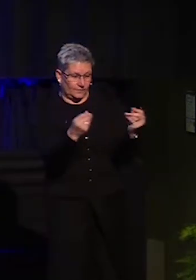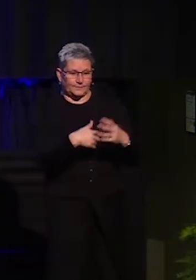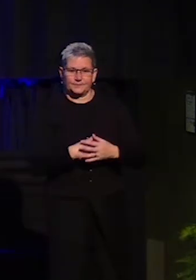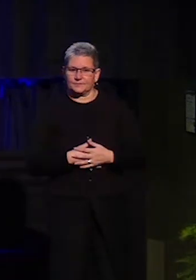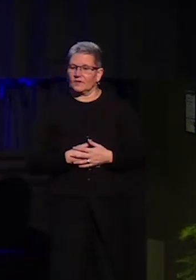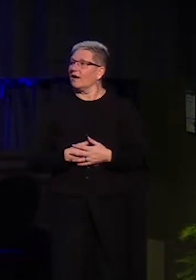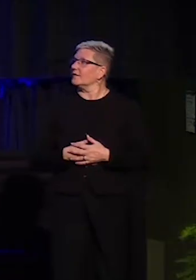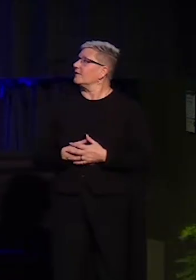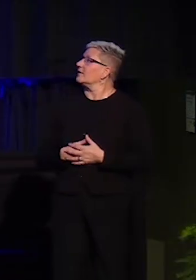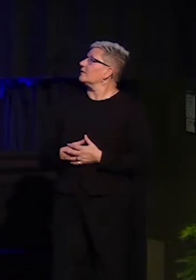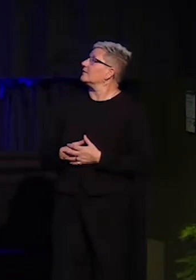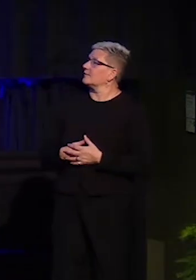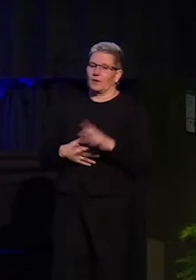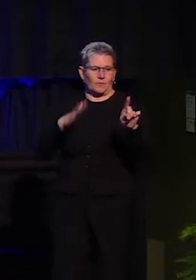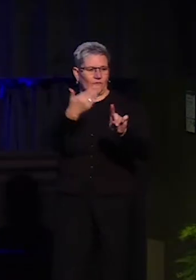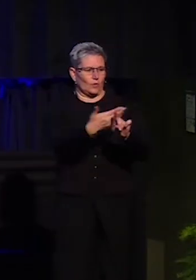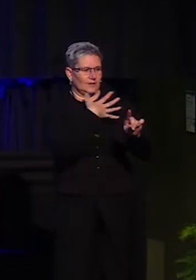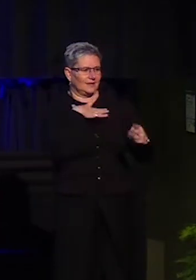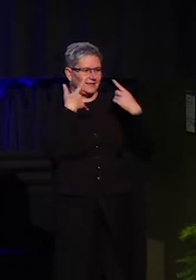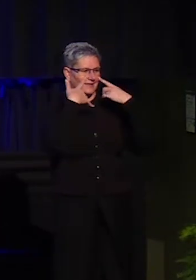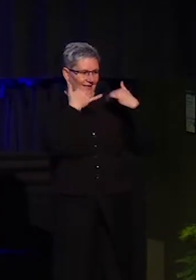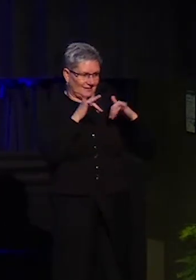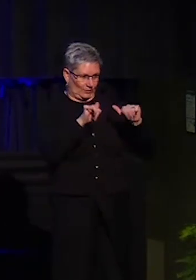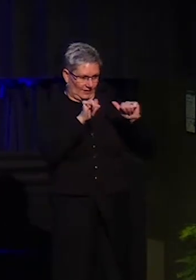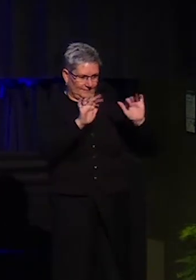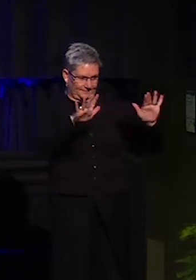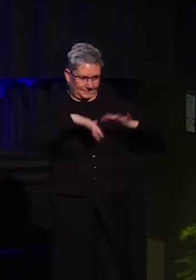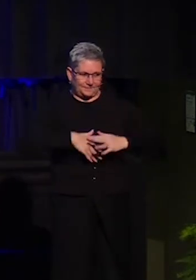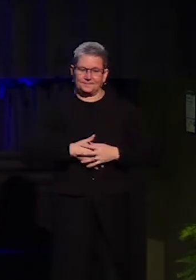But first I need to run a quick test.